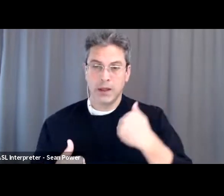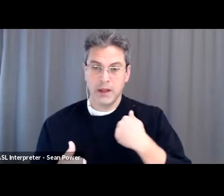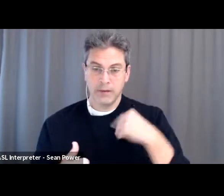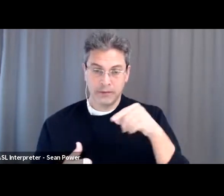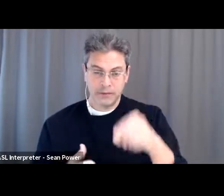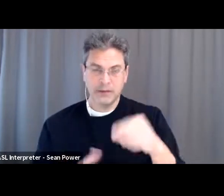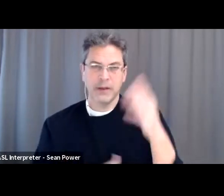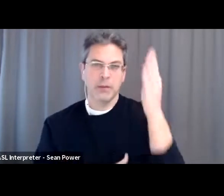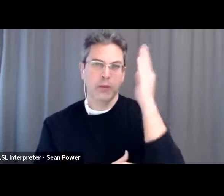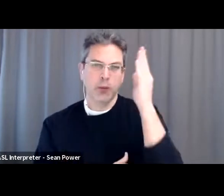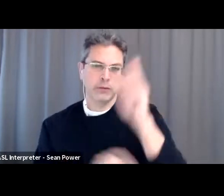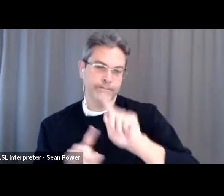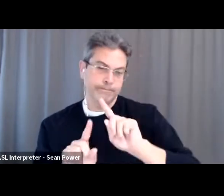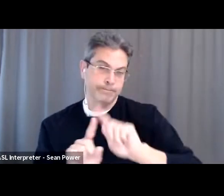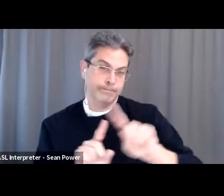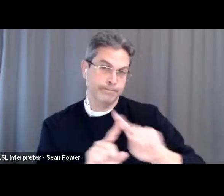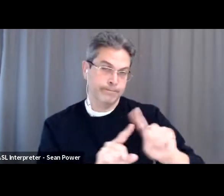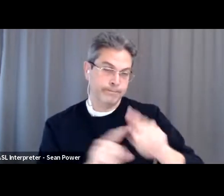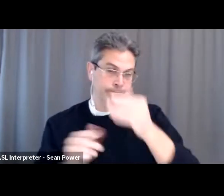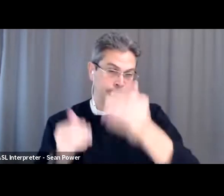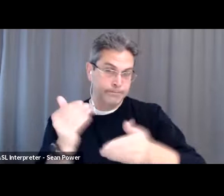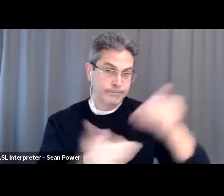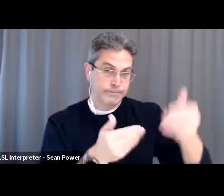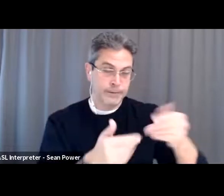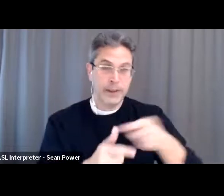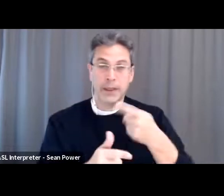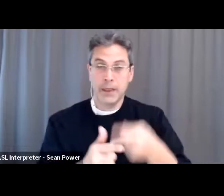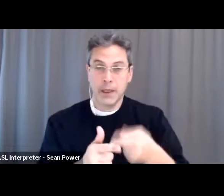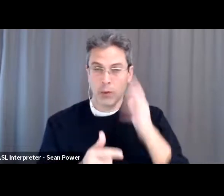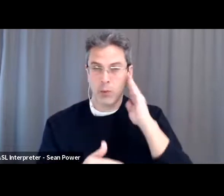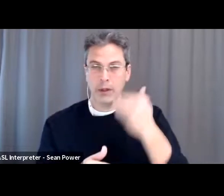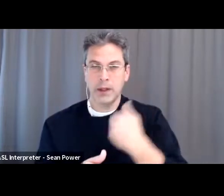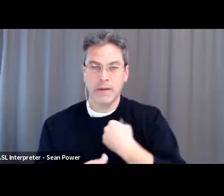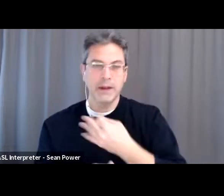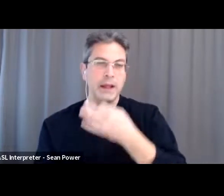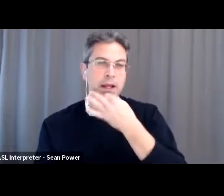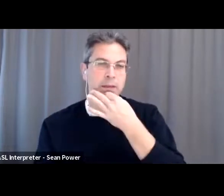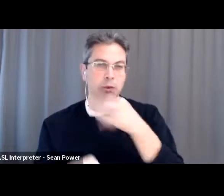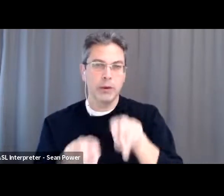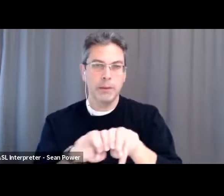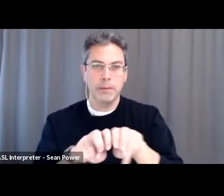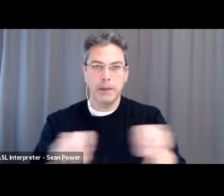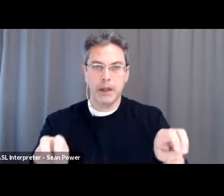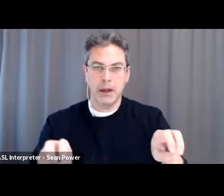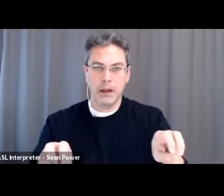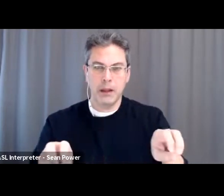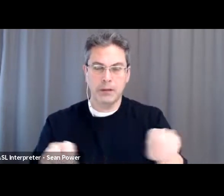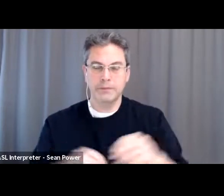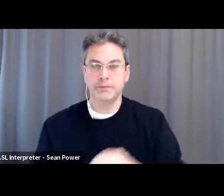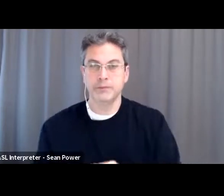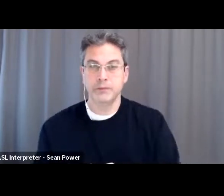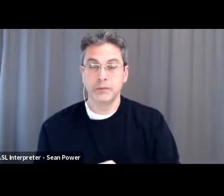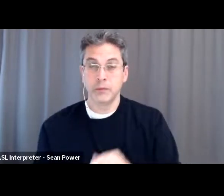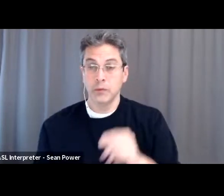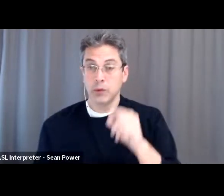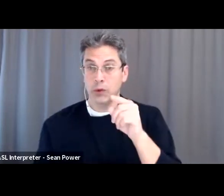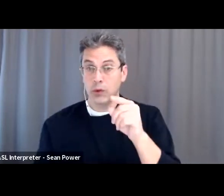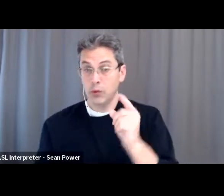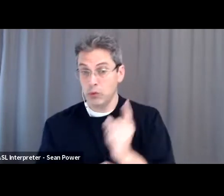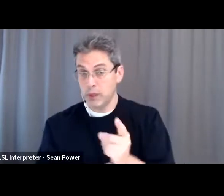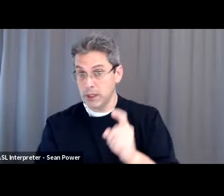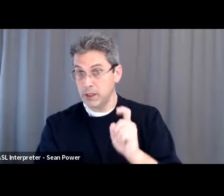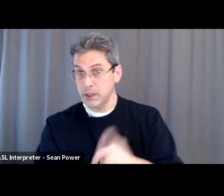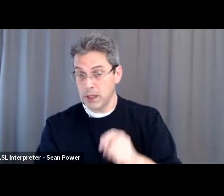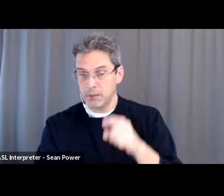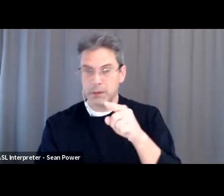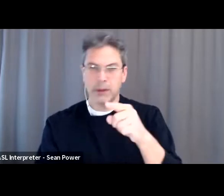ask questions of an expert panel. When the time comes, please use your Q&A function that's